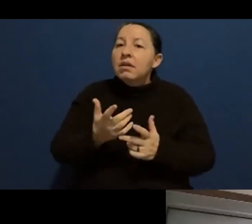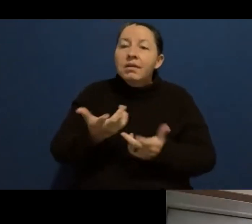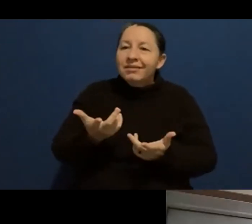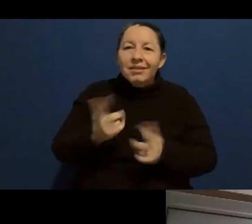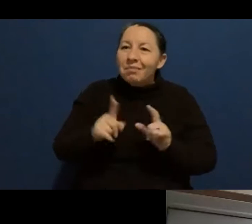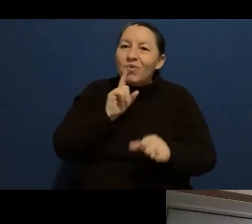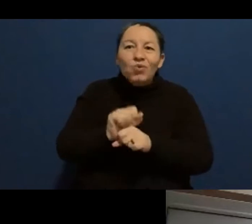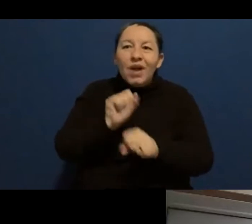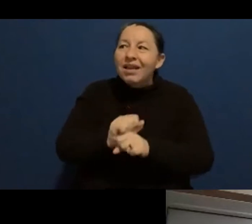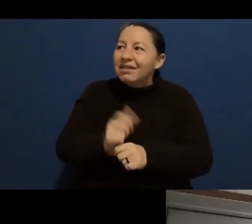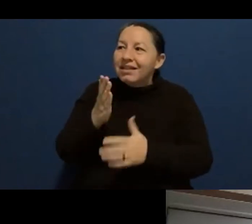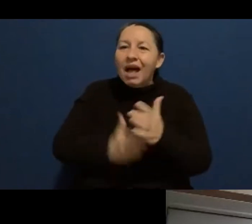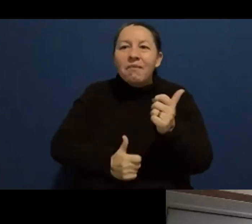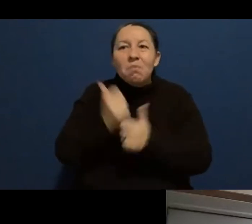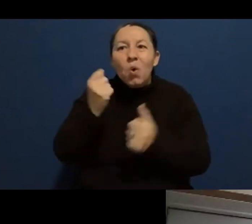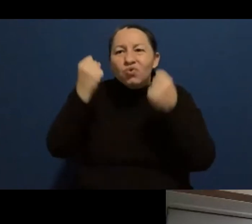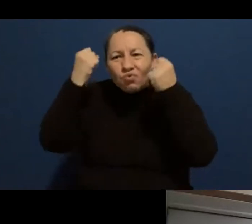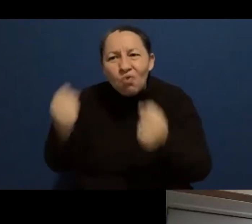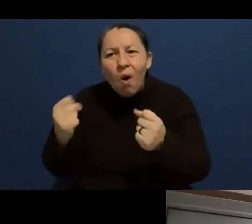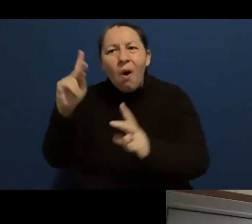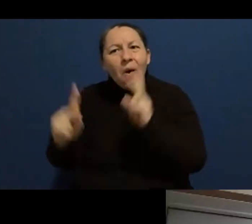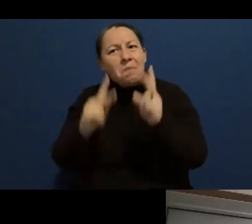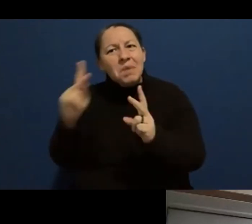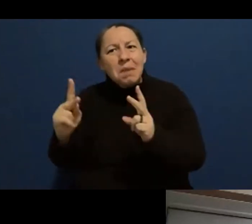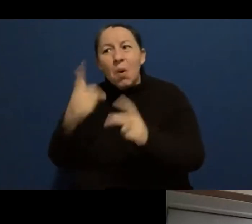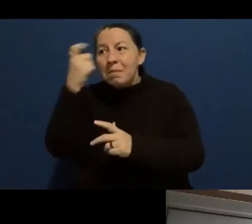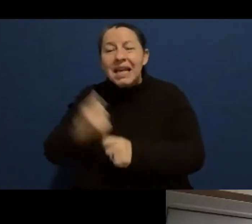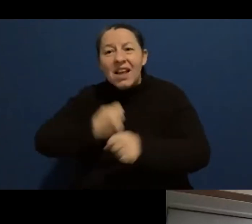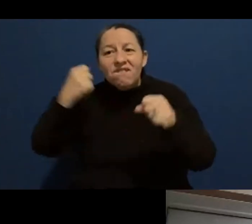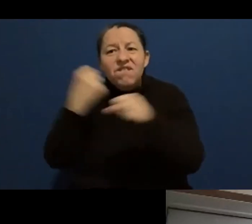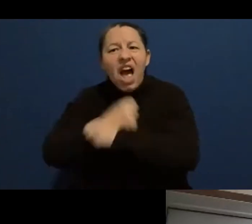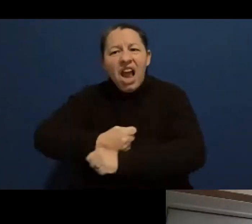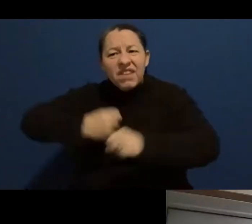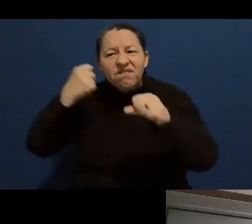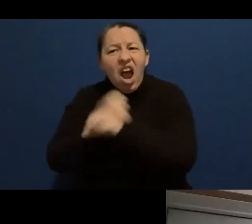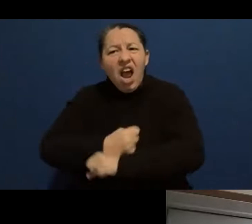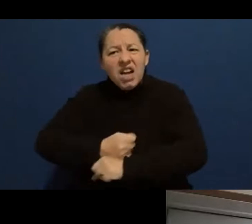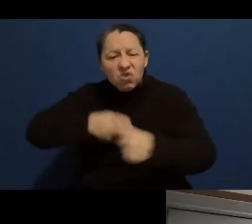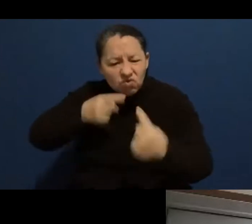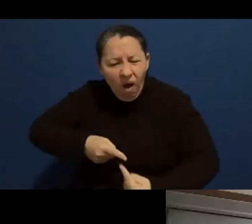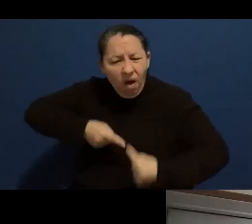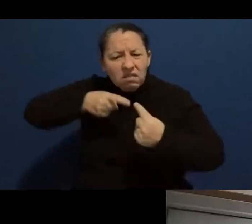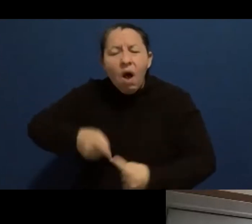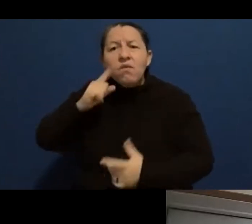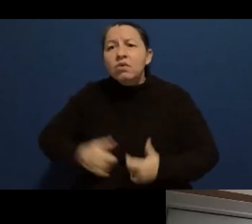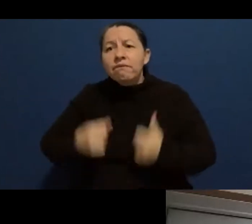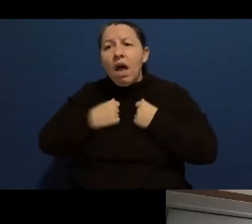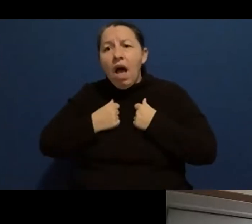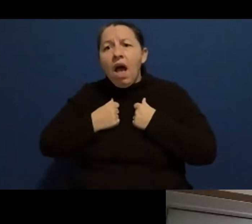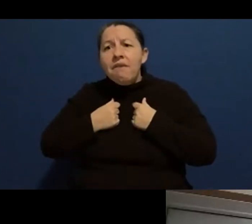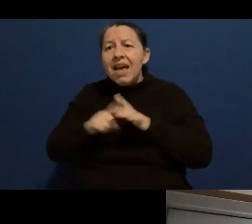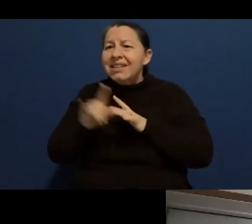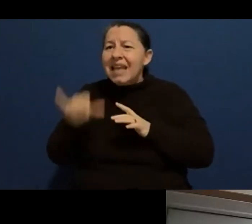of the strongest people, because they are fighting to survive and escape this